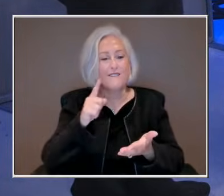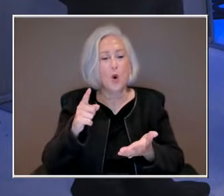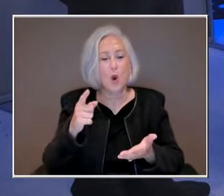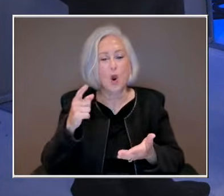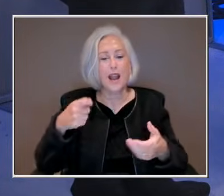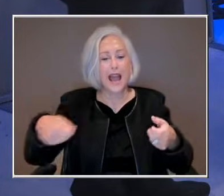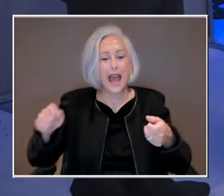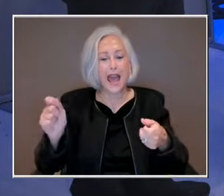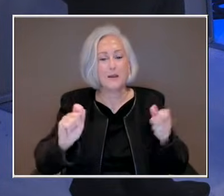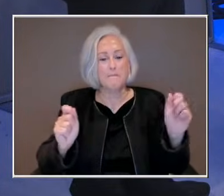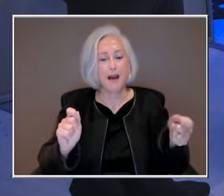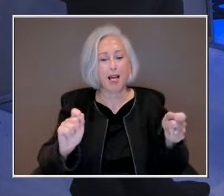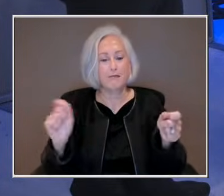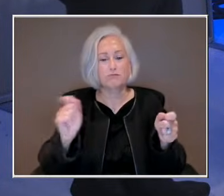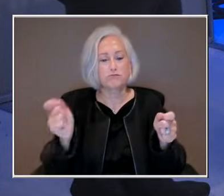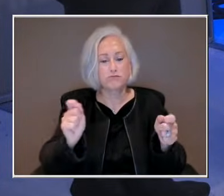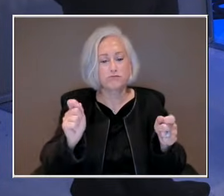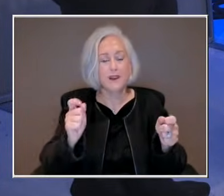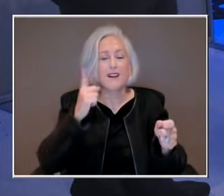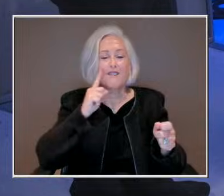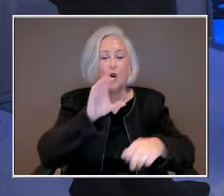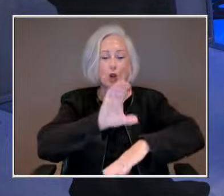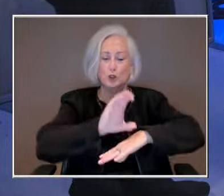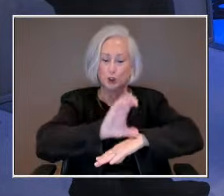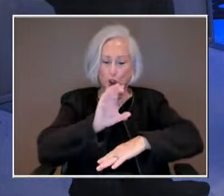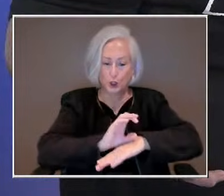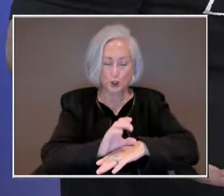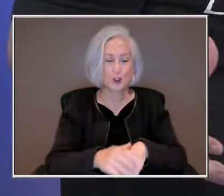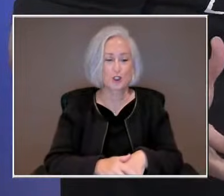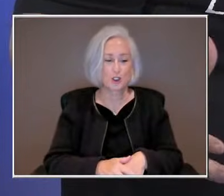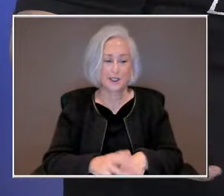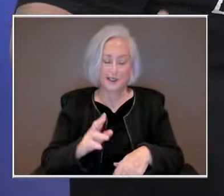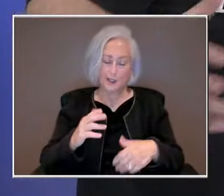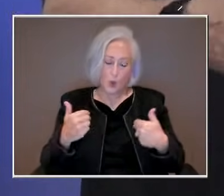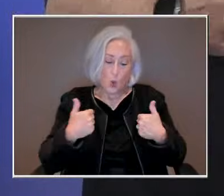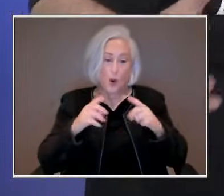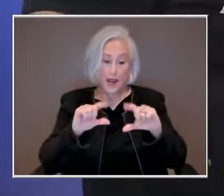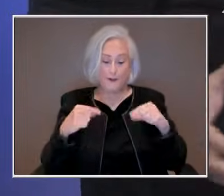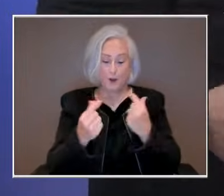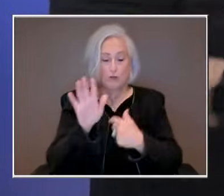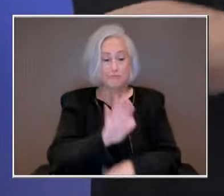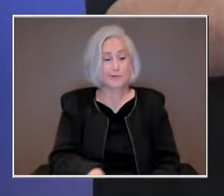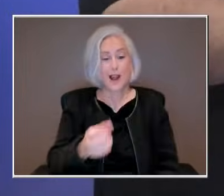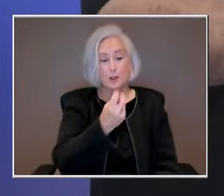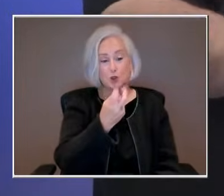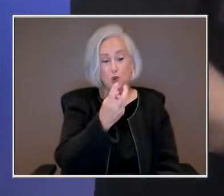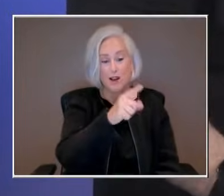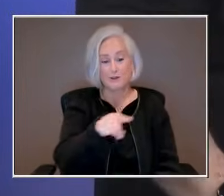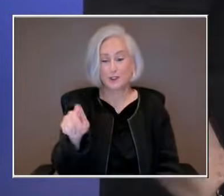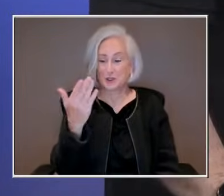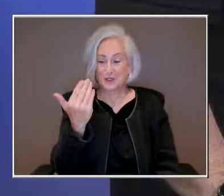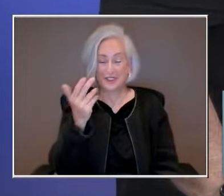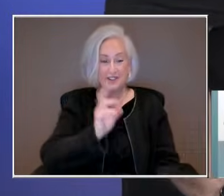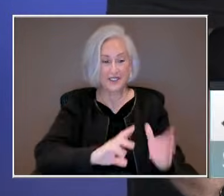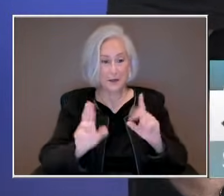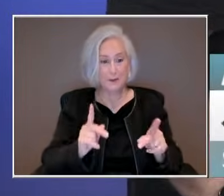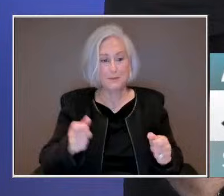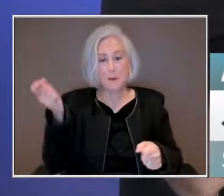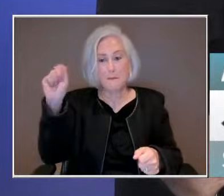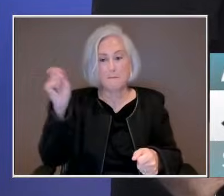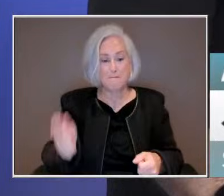church. We have a group of about 12 to 15 people that play. And